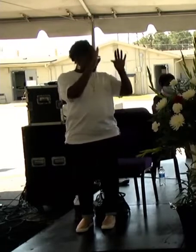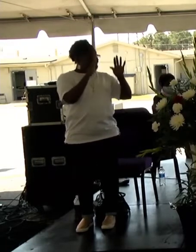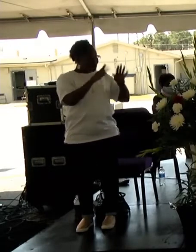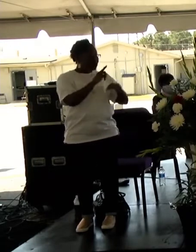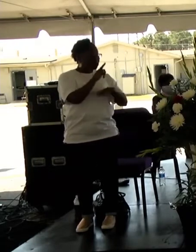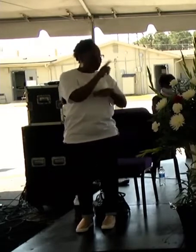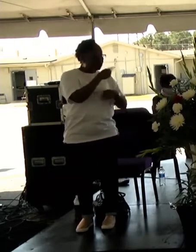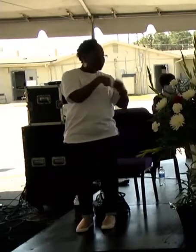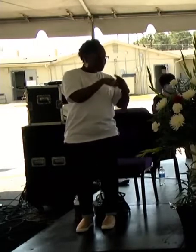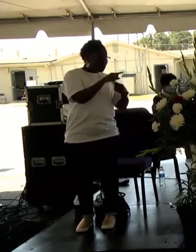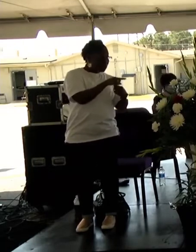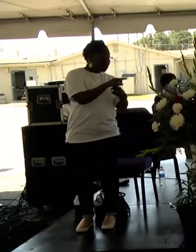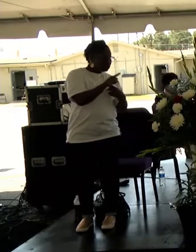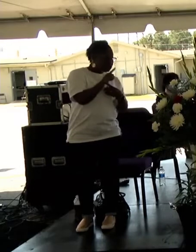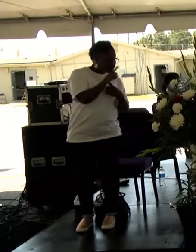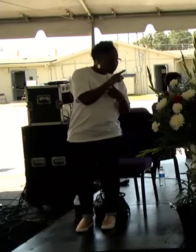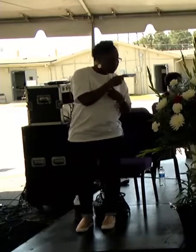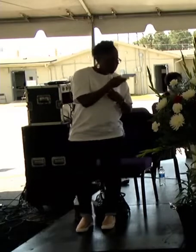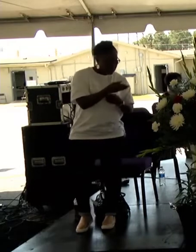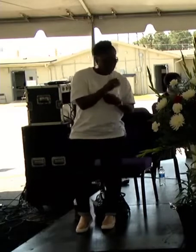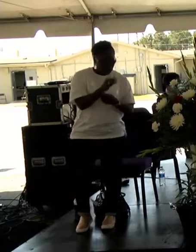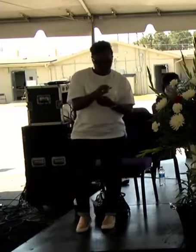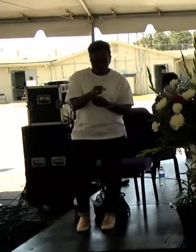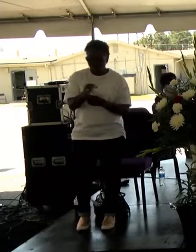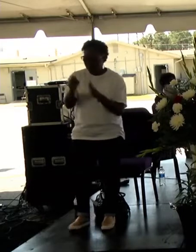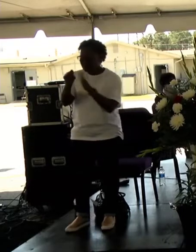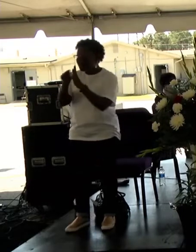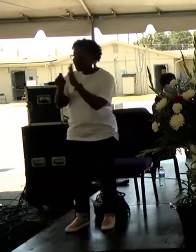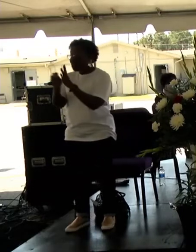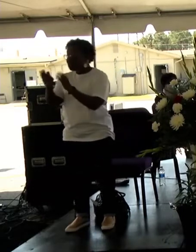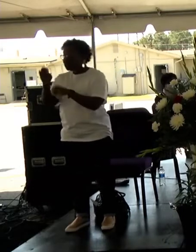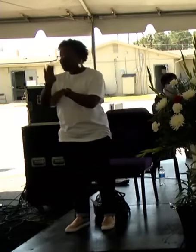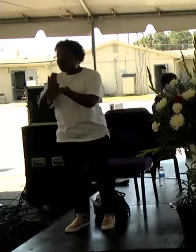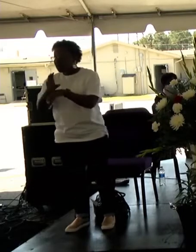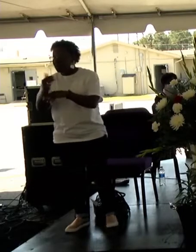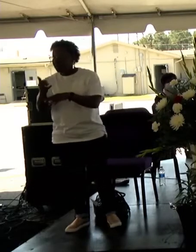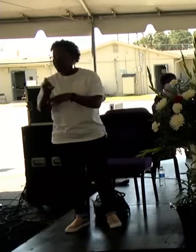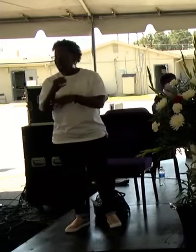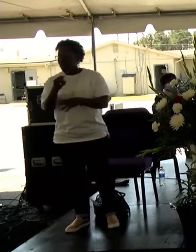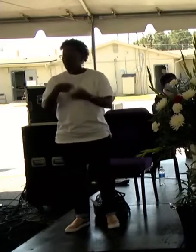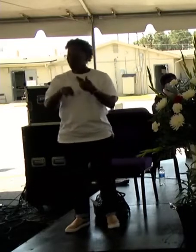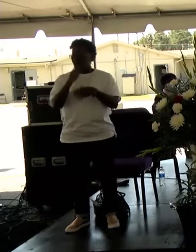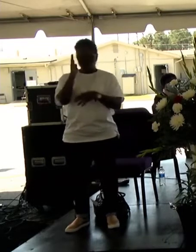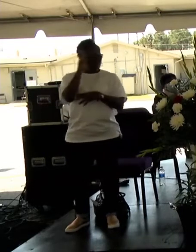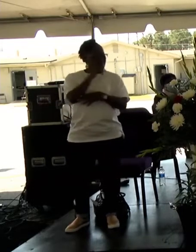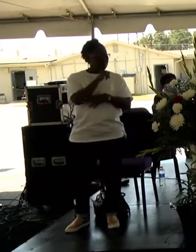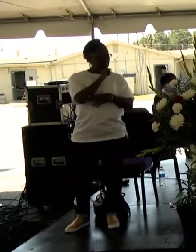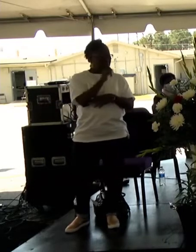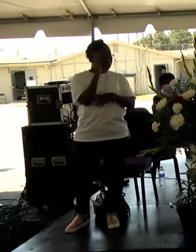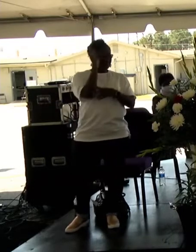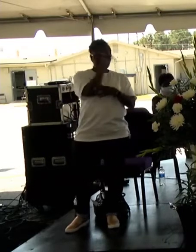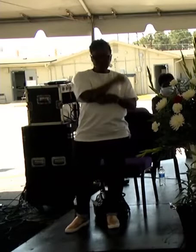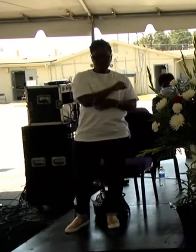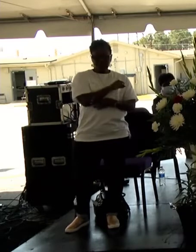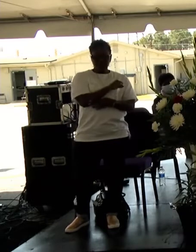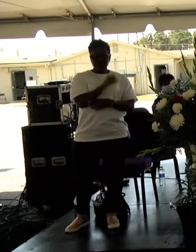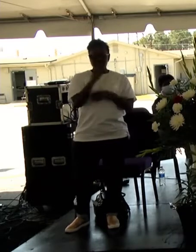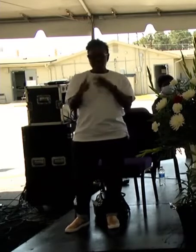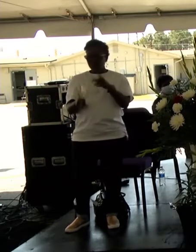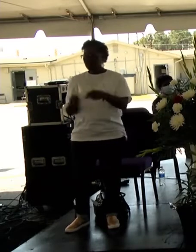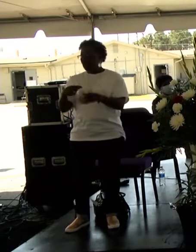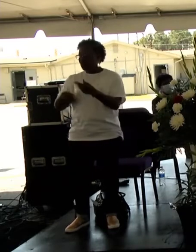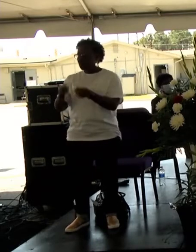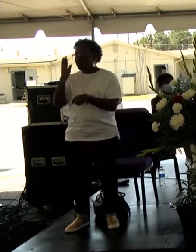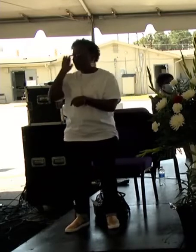truths about the reality of the state of the church today. And we will not miss the generation. We